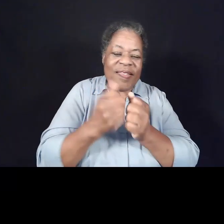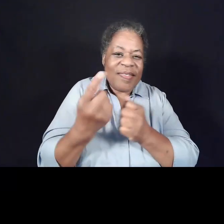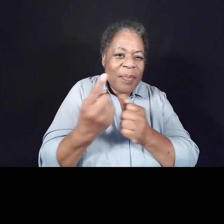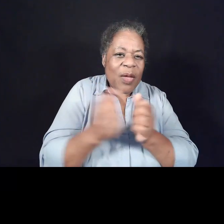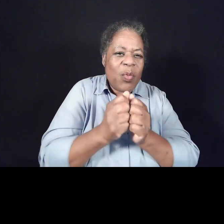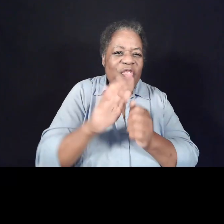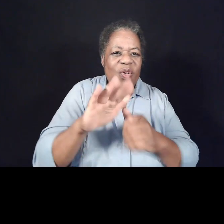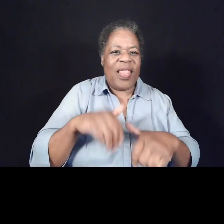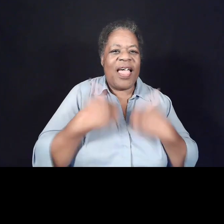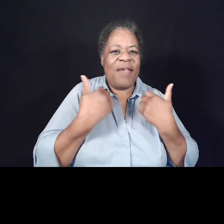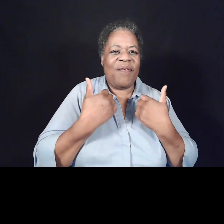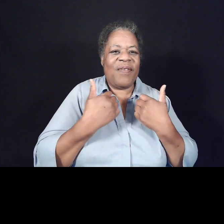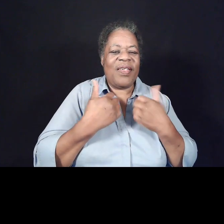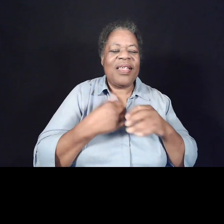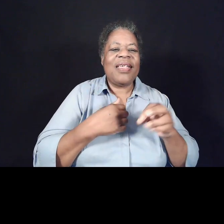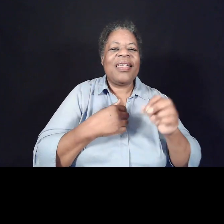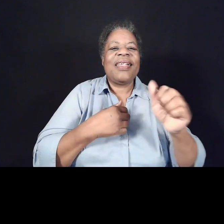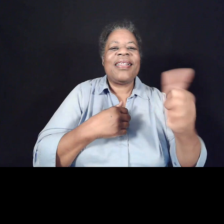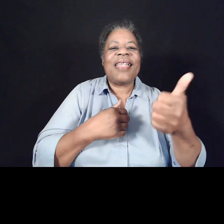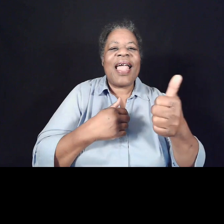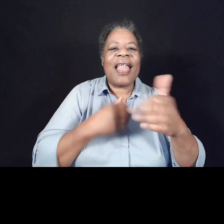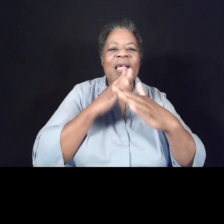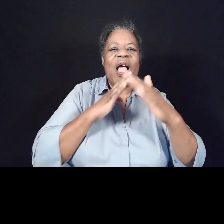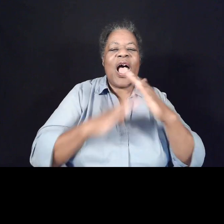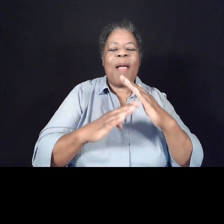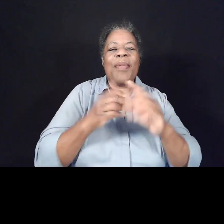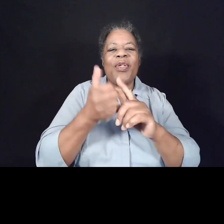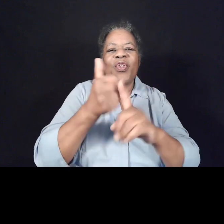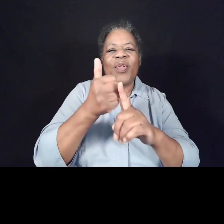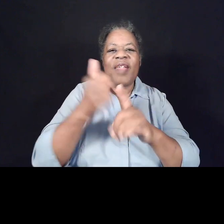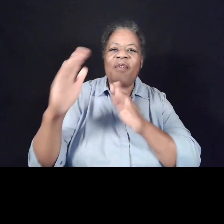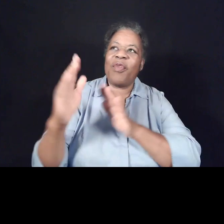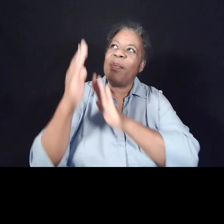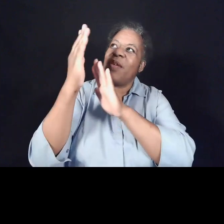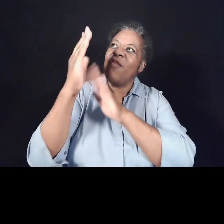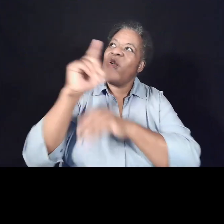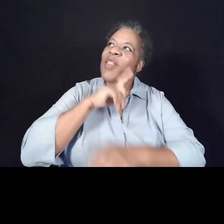10, humble yourselves before the Lord.